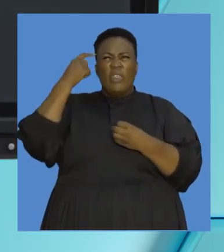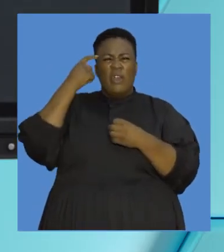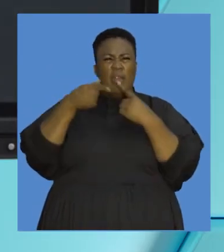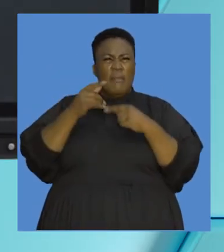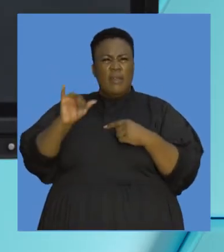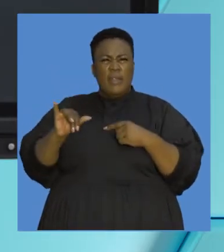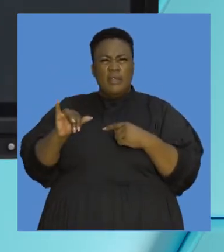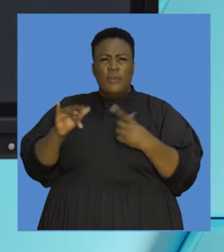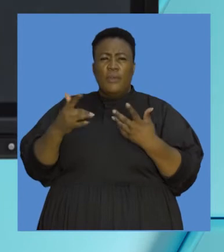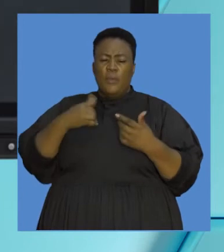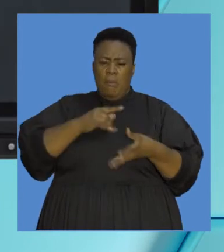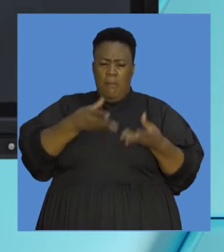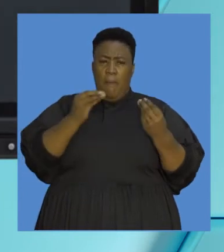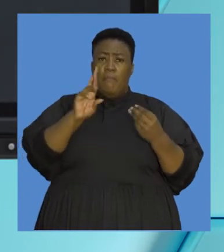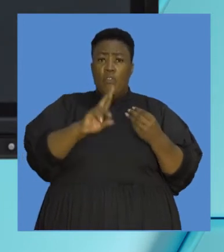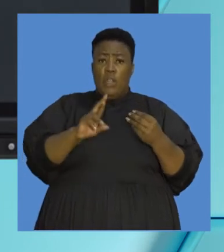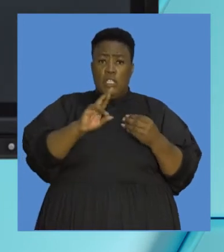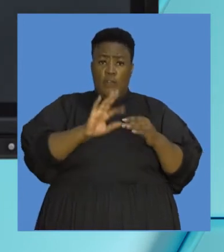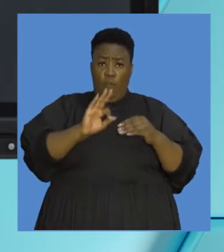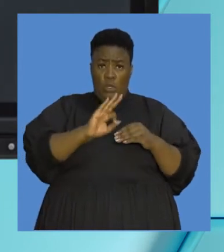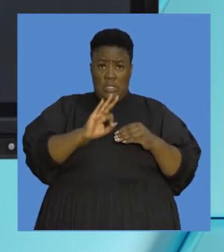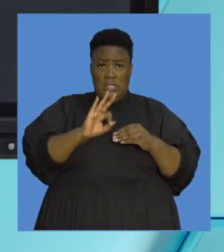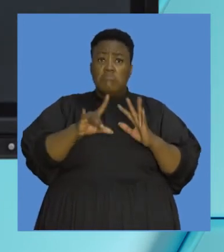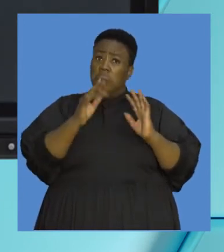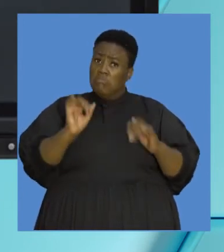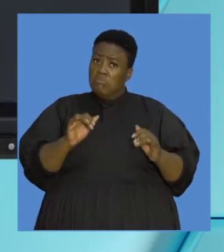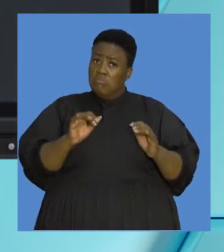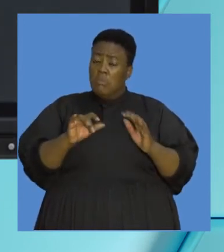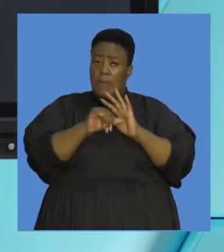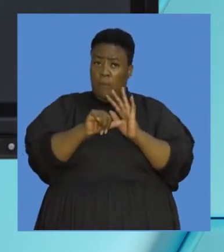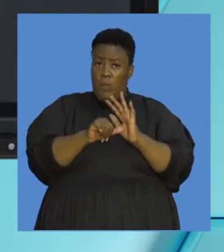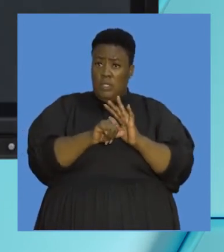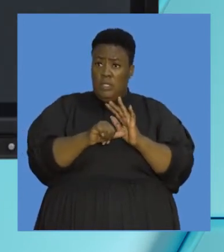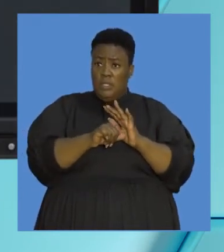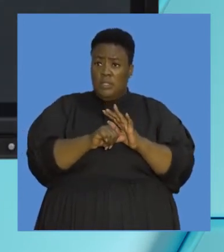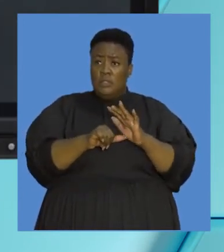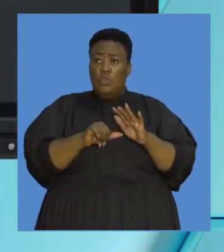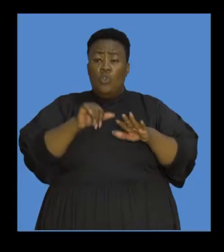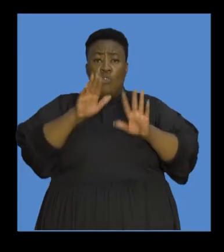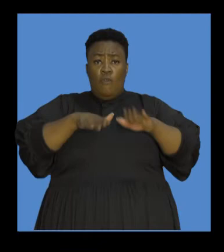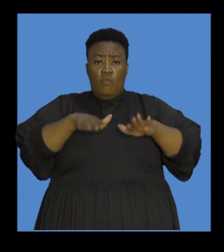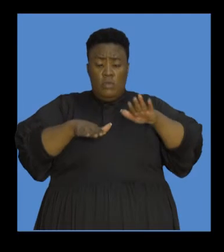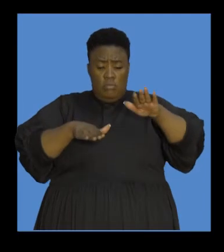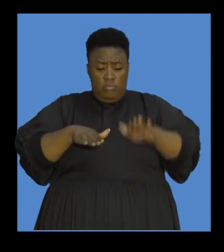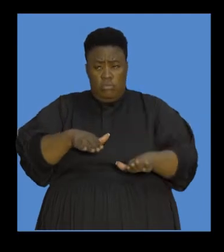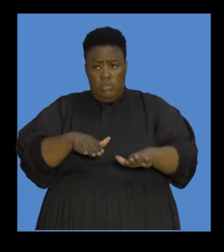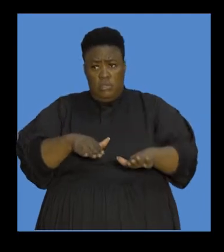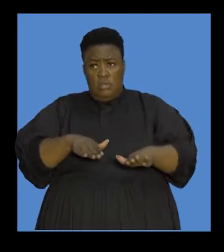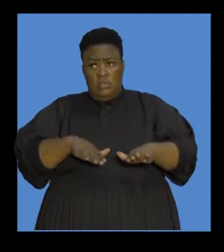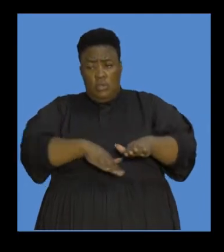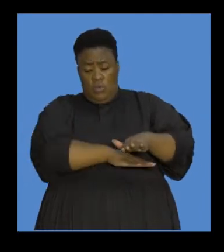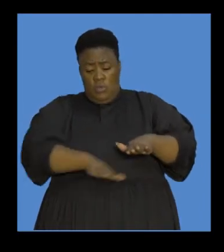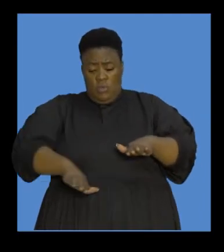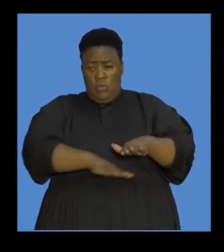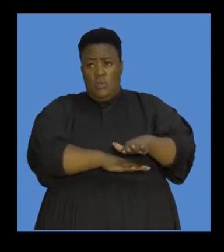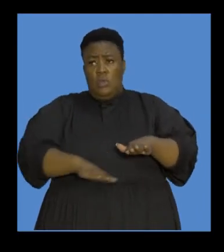had thought of it before. But the fact that we get these reaction forces is very important. So your foot pushes